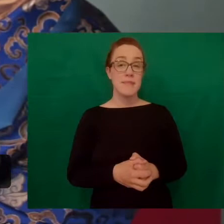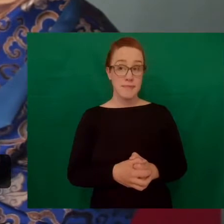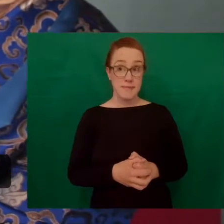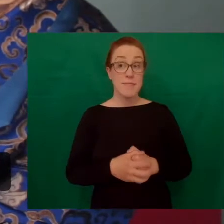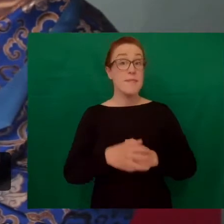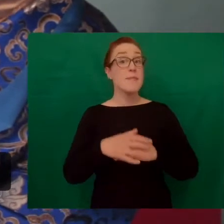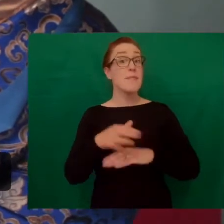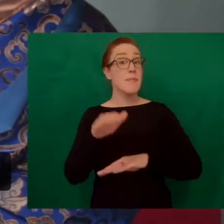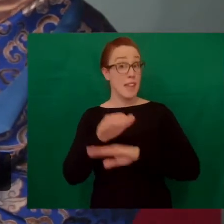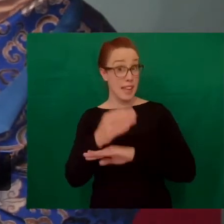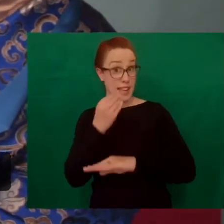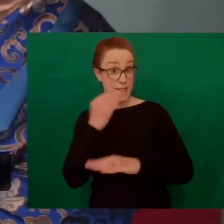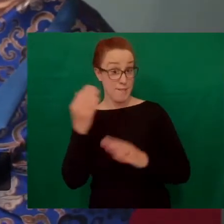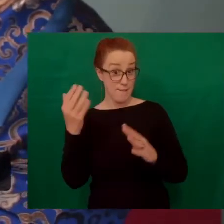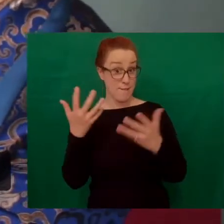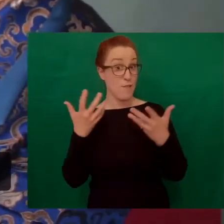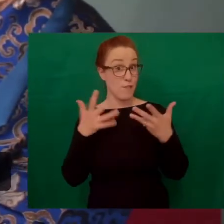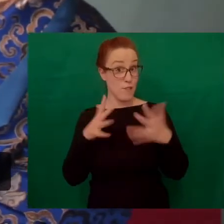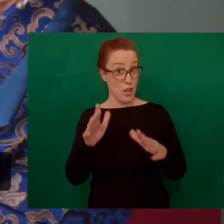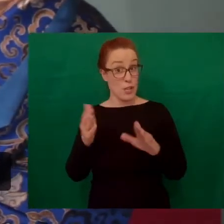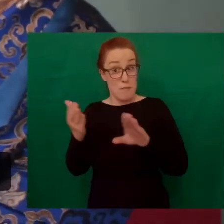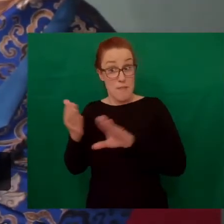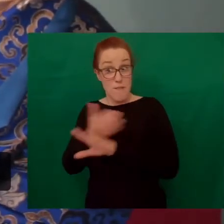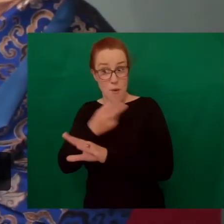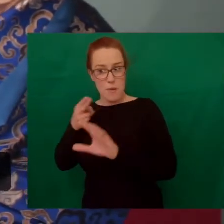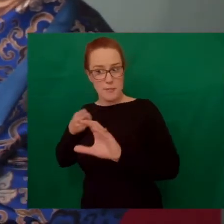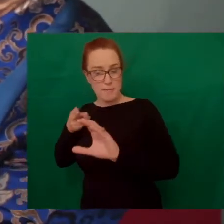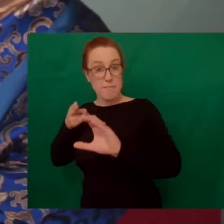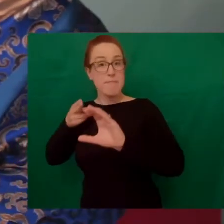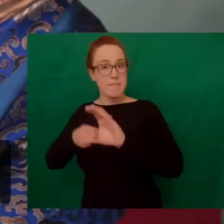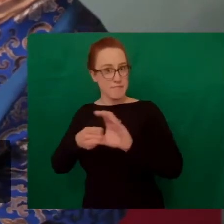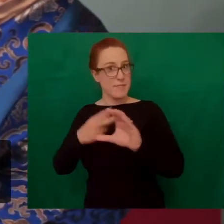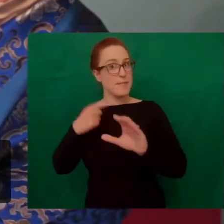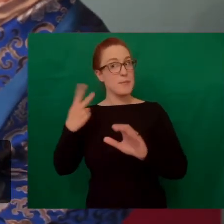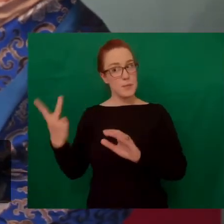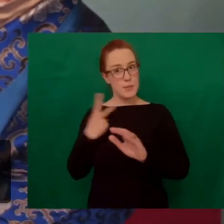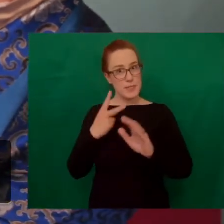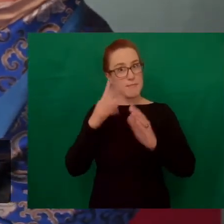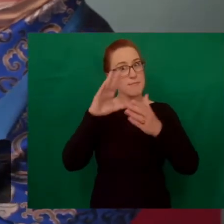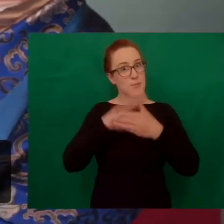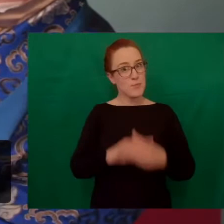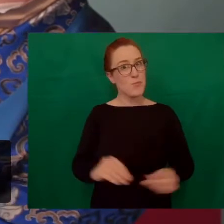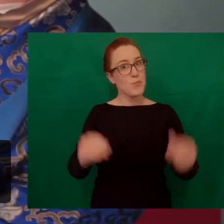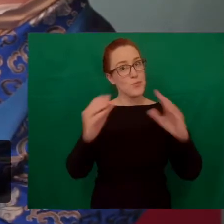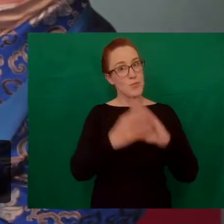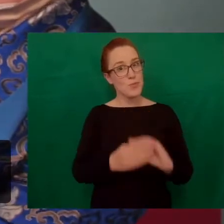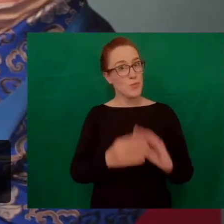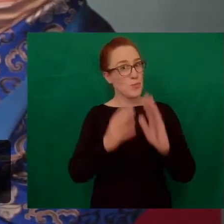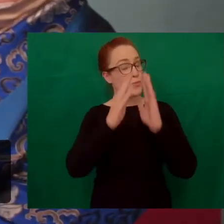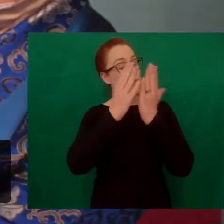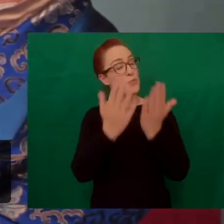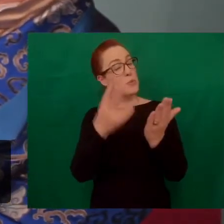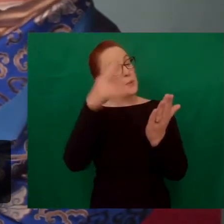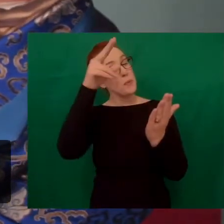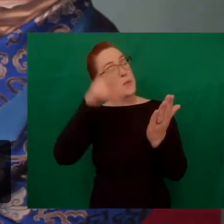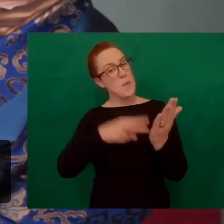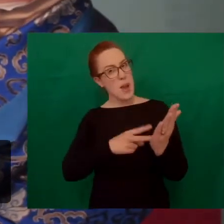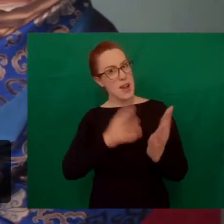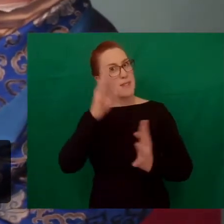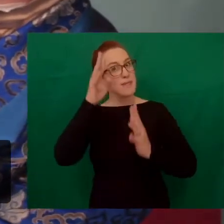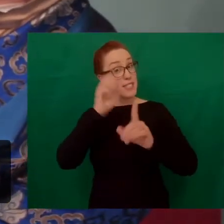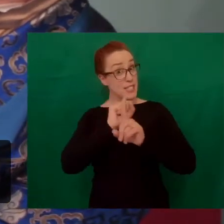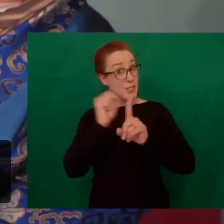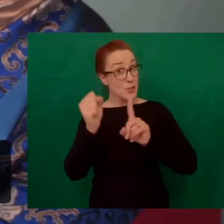After dinner, before bedtime, Maddie reads stories to me. They're about imaginary things, but Maddie makes